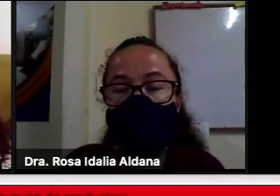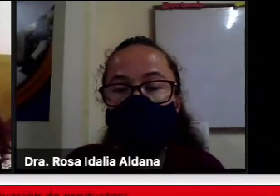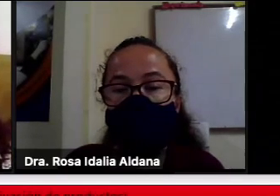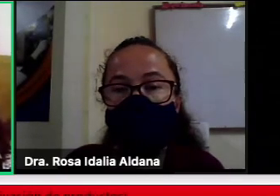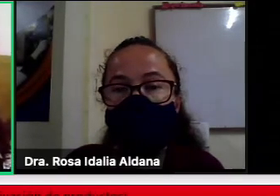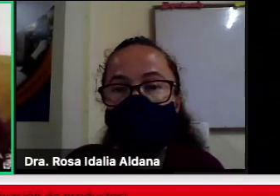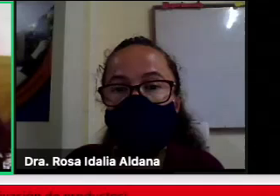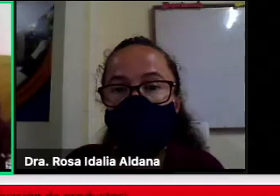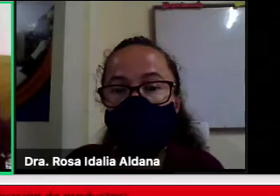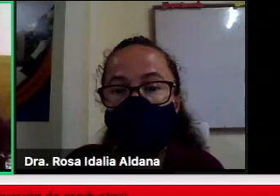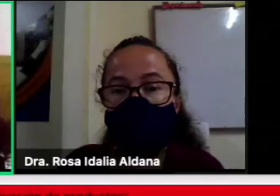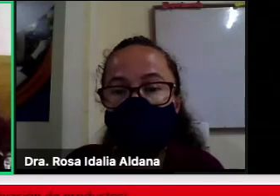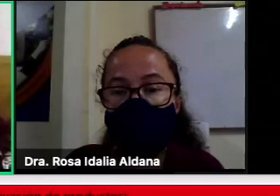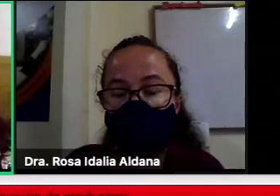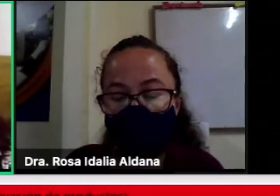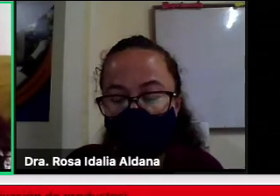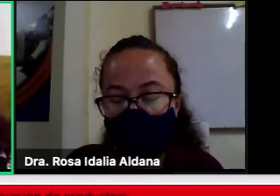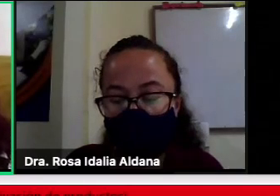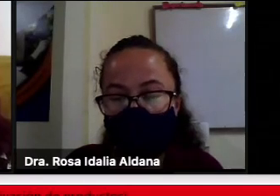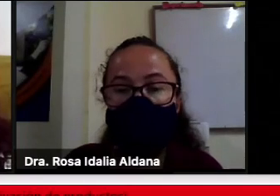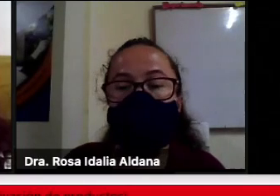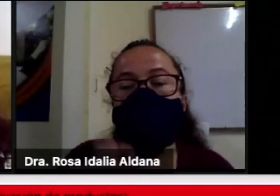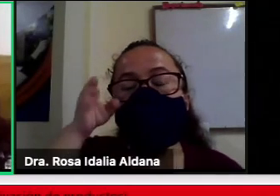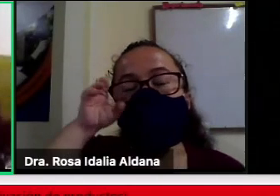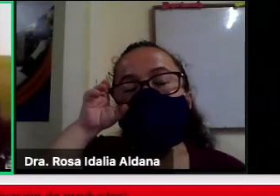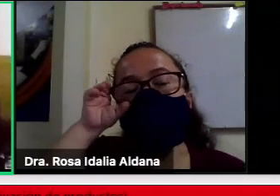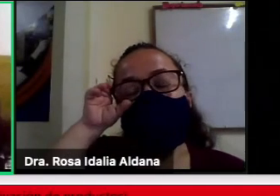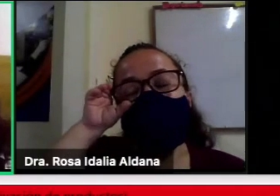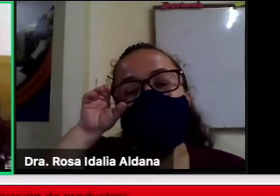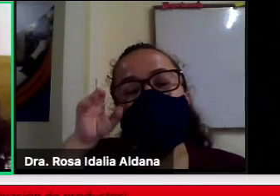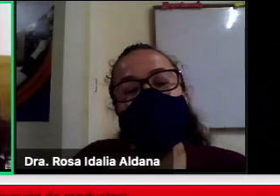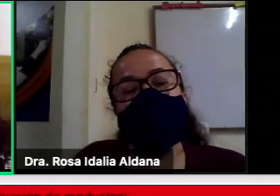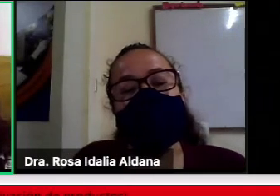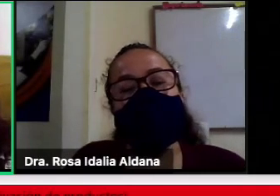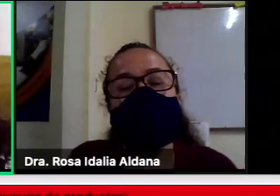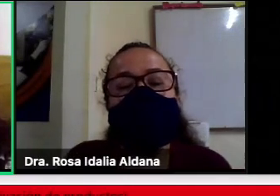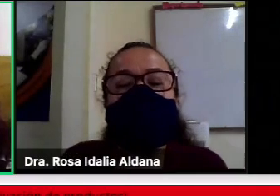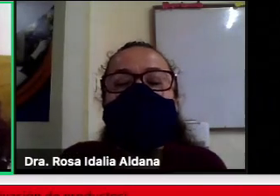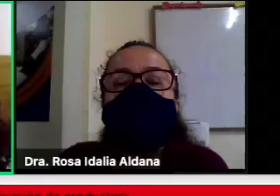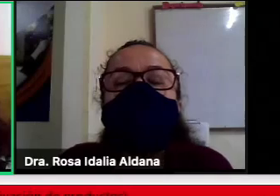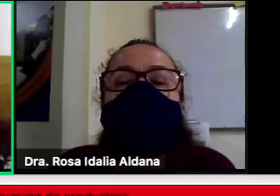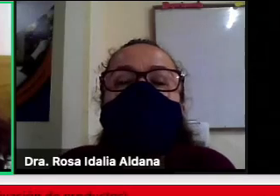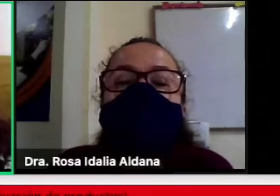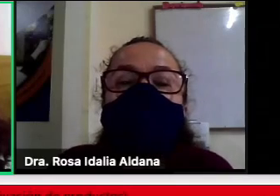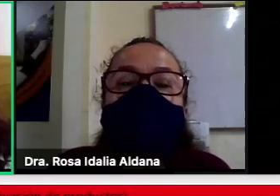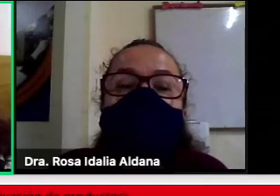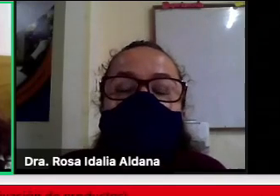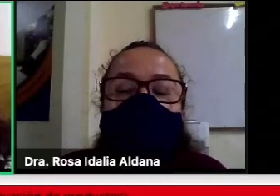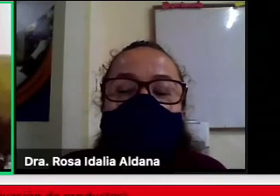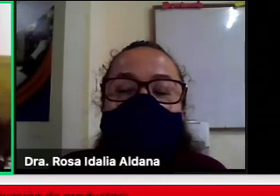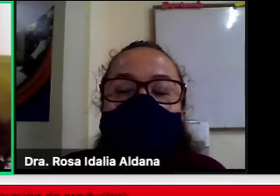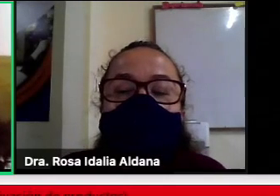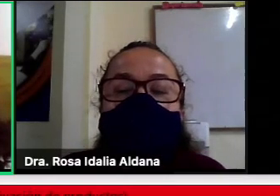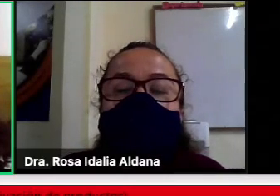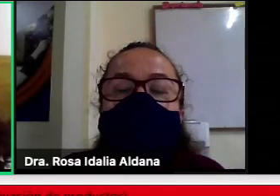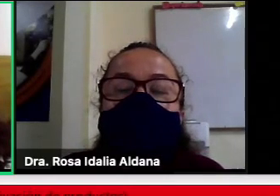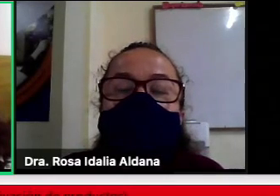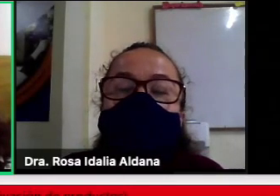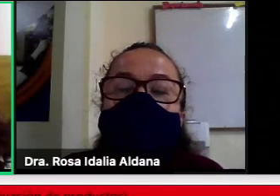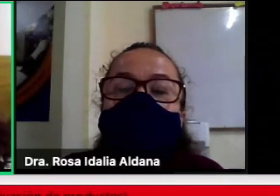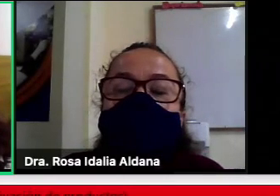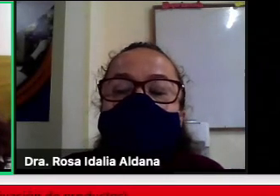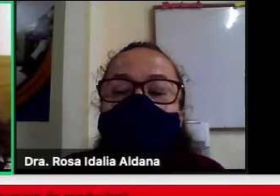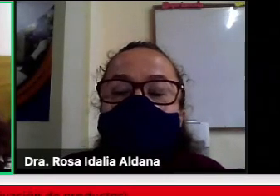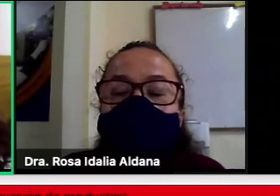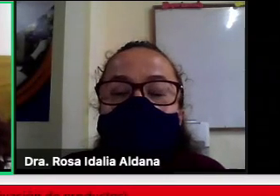Can you see that now? Yes. Okay, great. So, as can you open